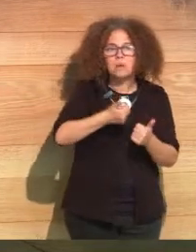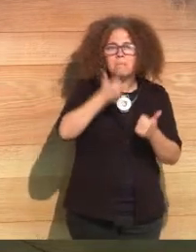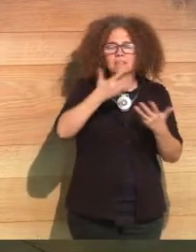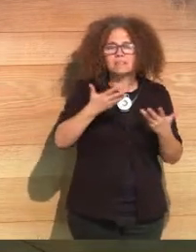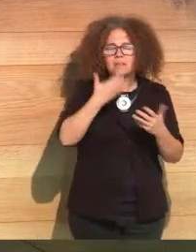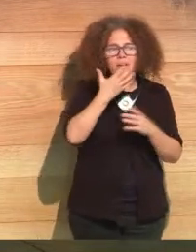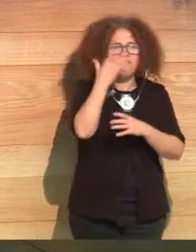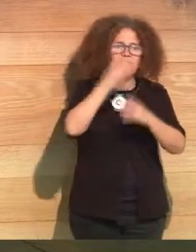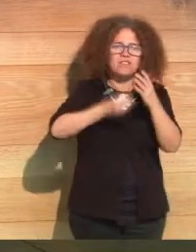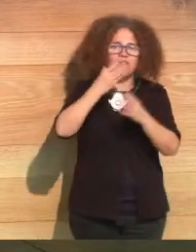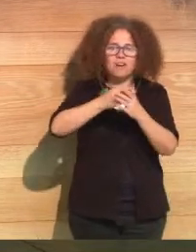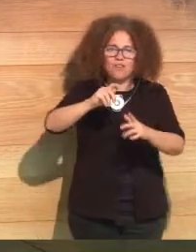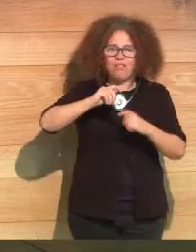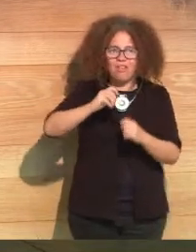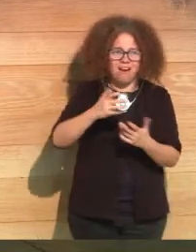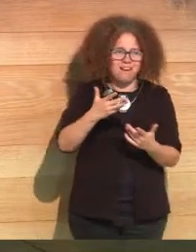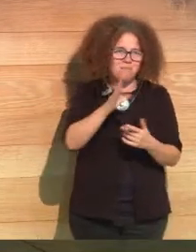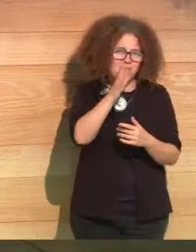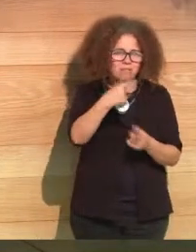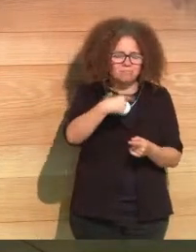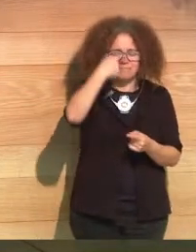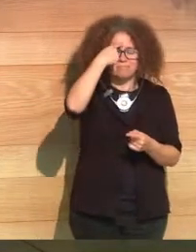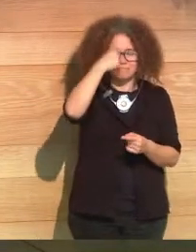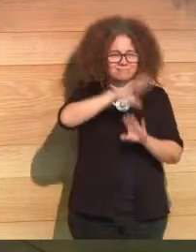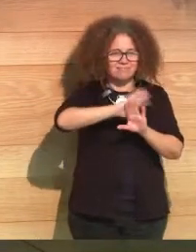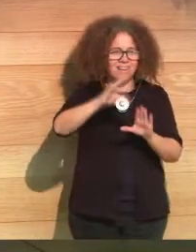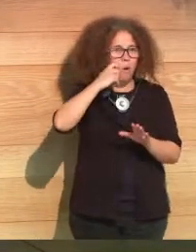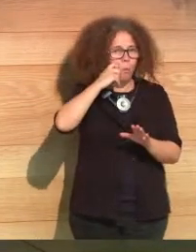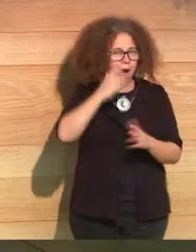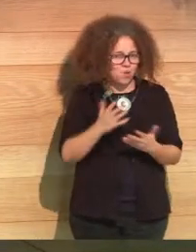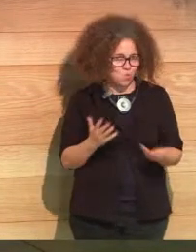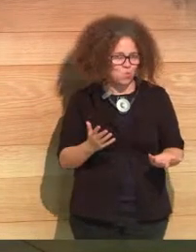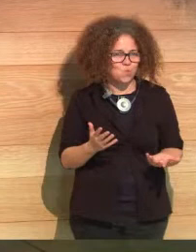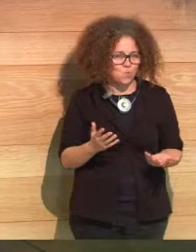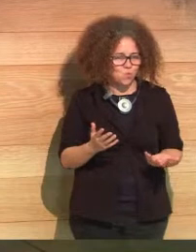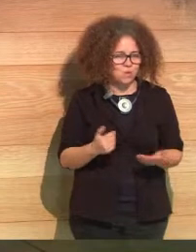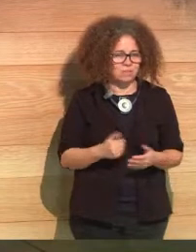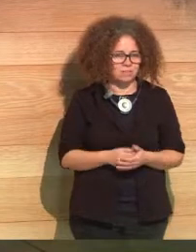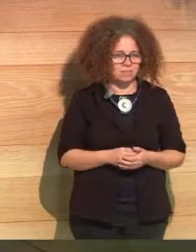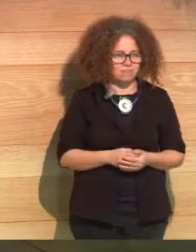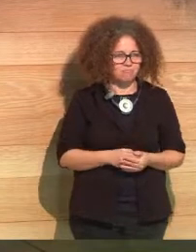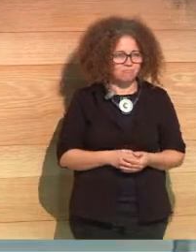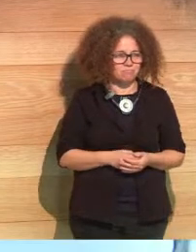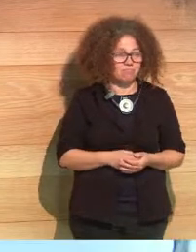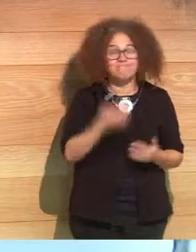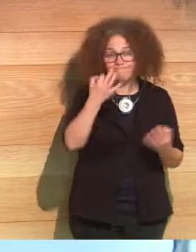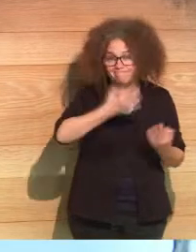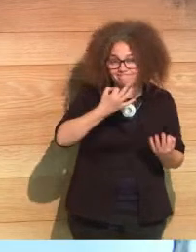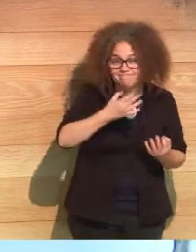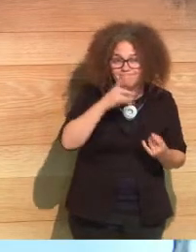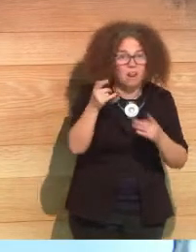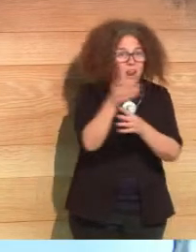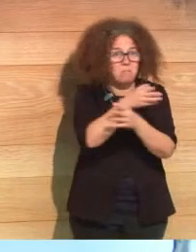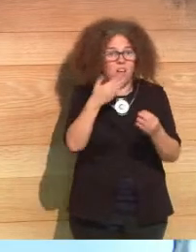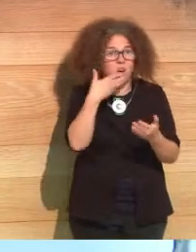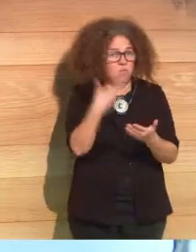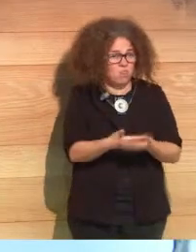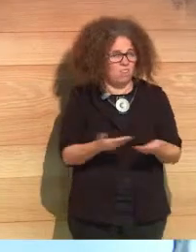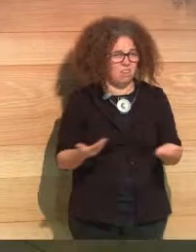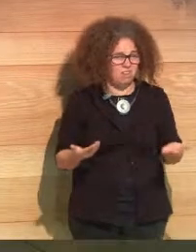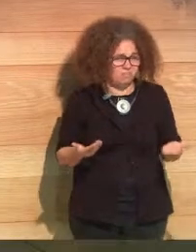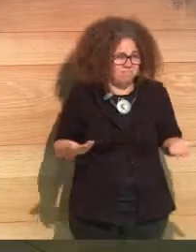reminds you of a human doing the drawing, no? So it was a very interesting process. Yeah, perfection is boring.